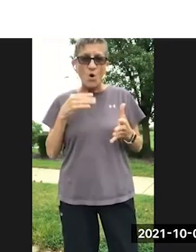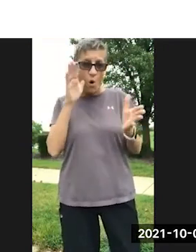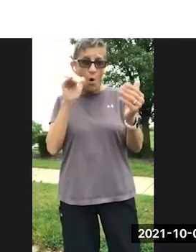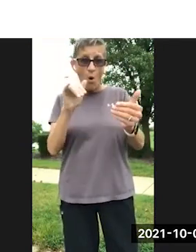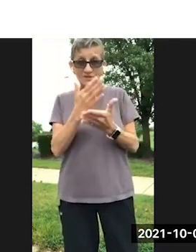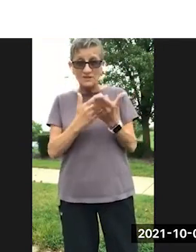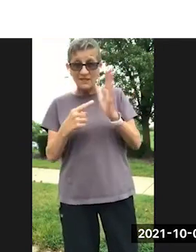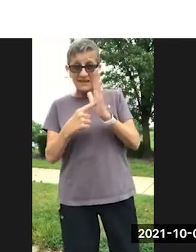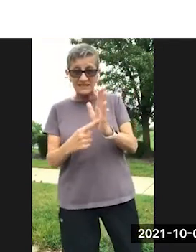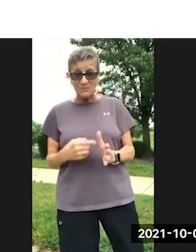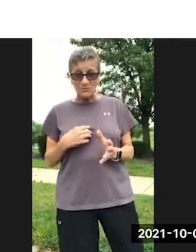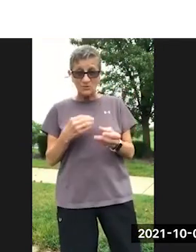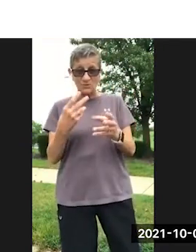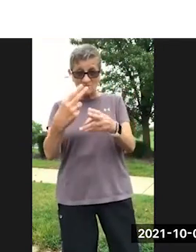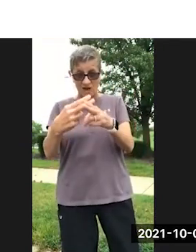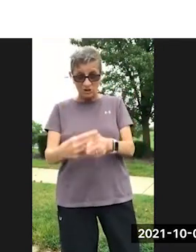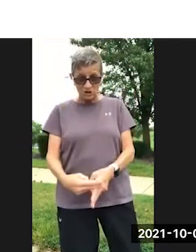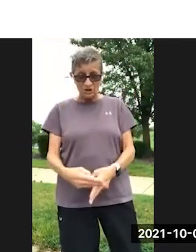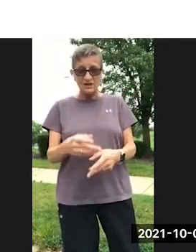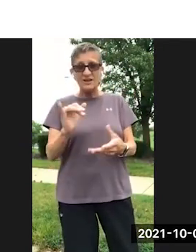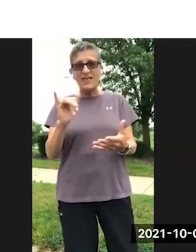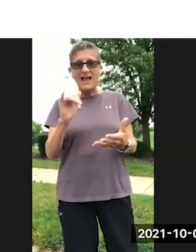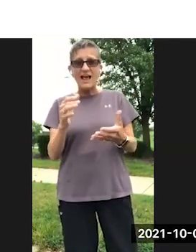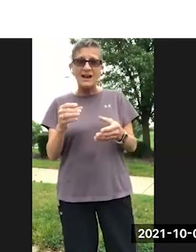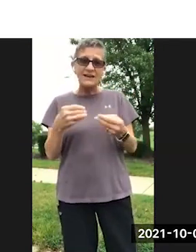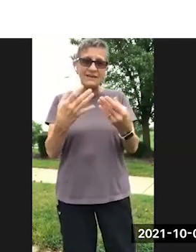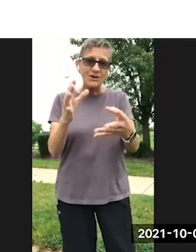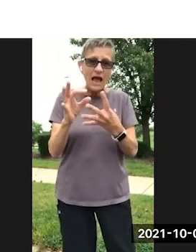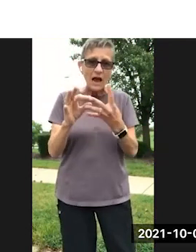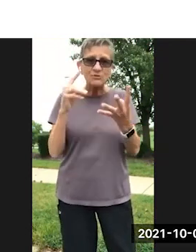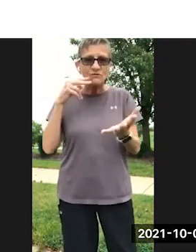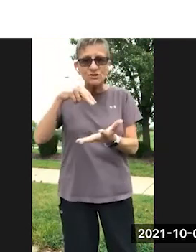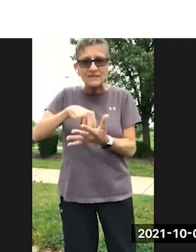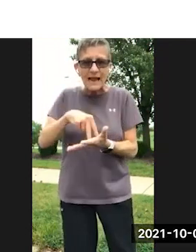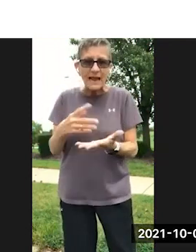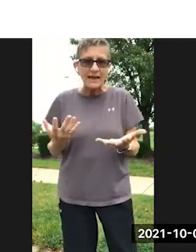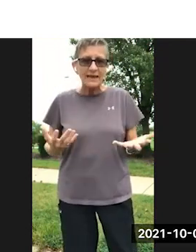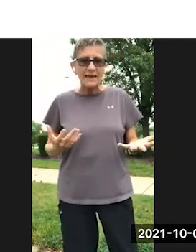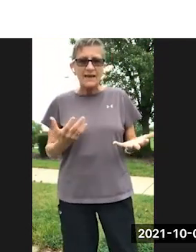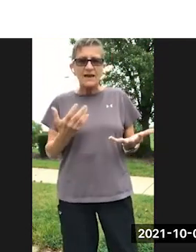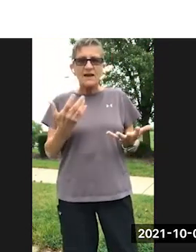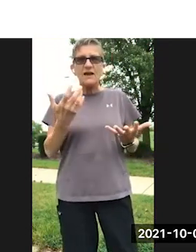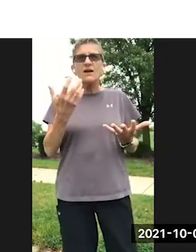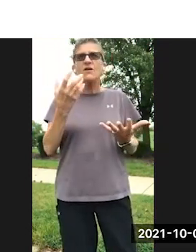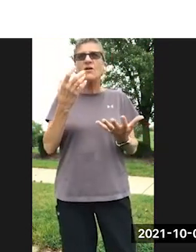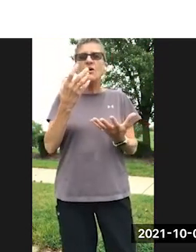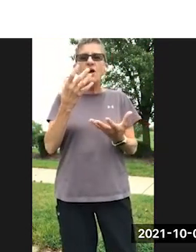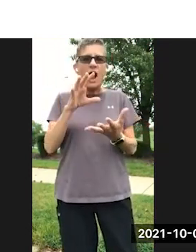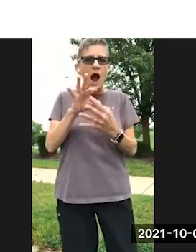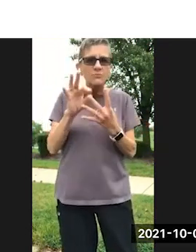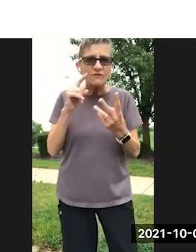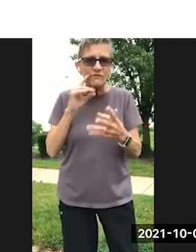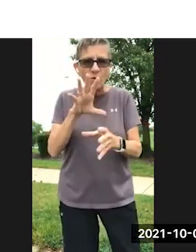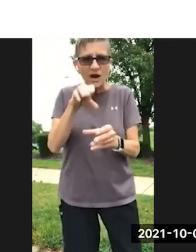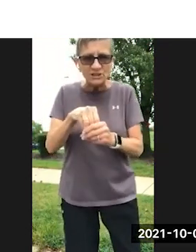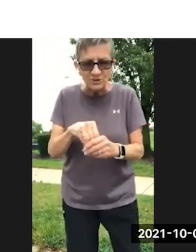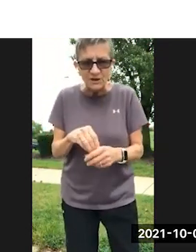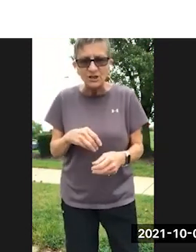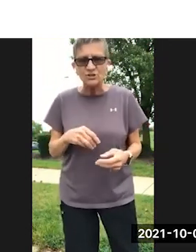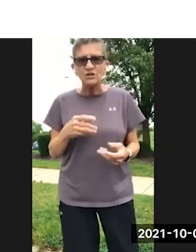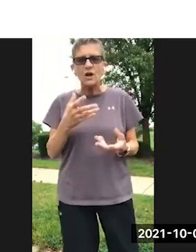here, such as offering the option to stand, having the option to opt out of verbal participation, and requesting